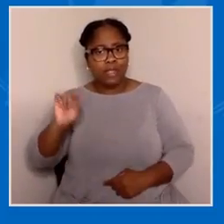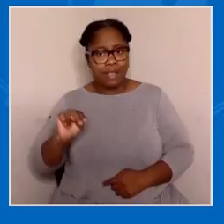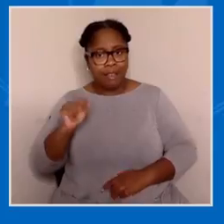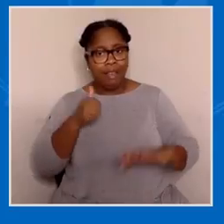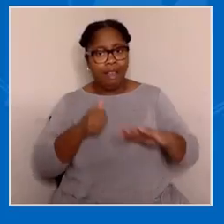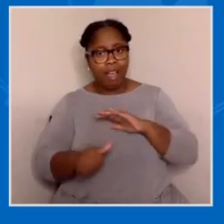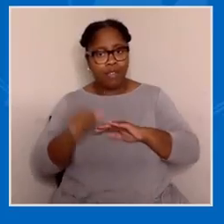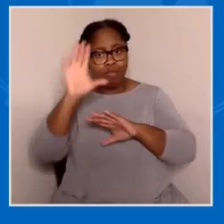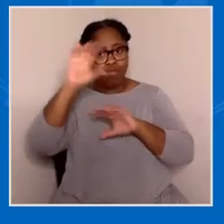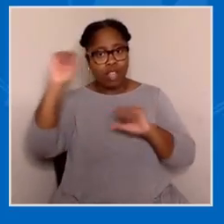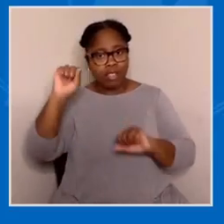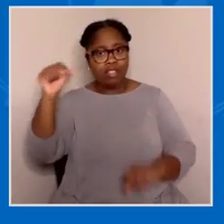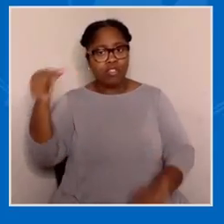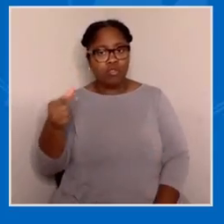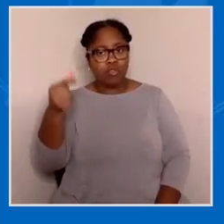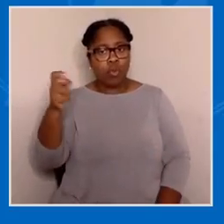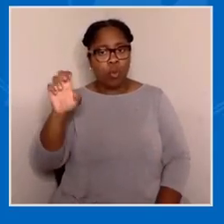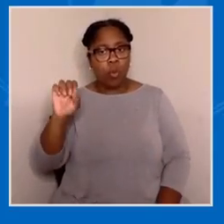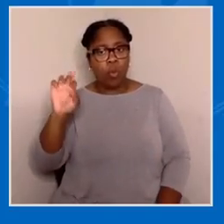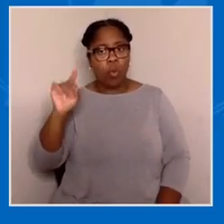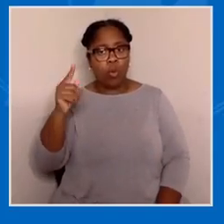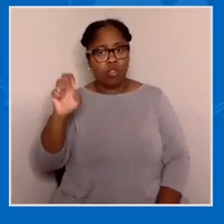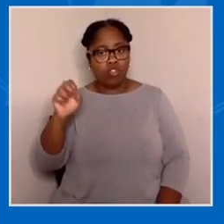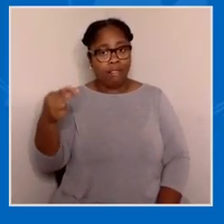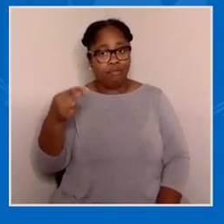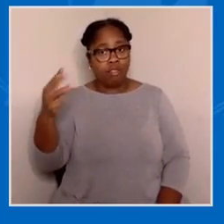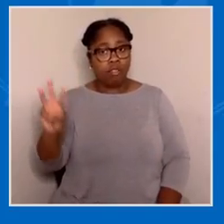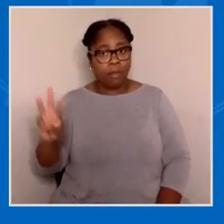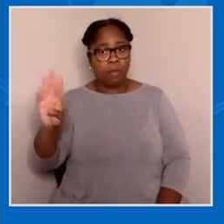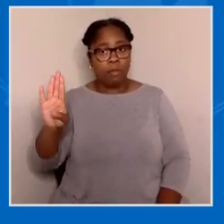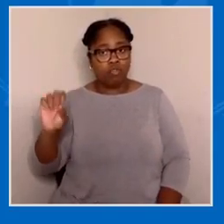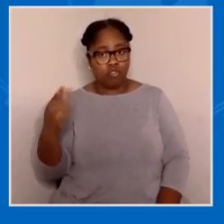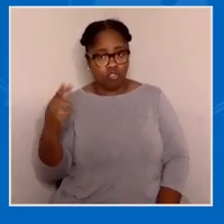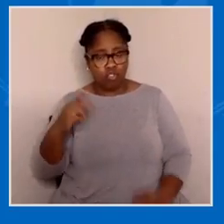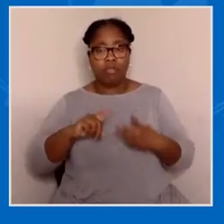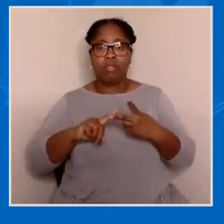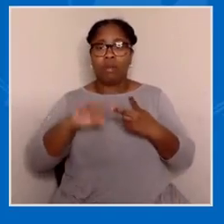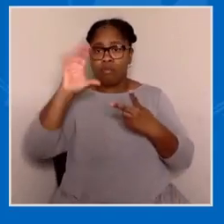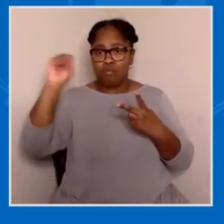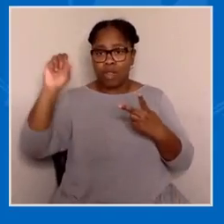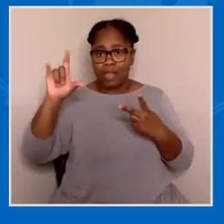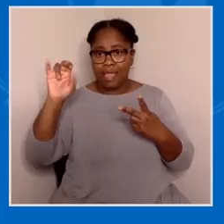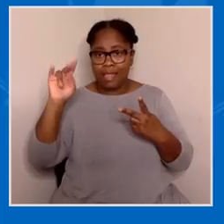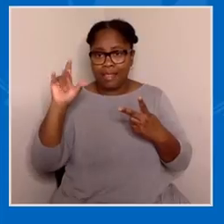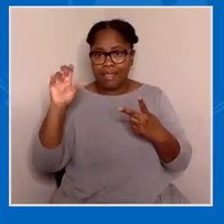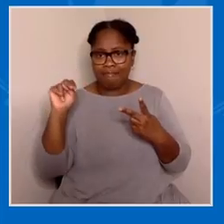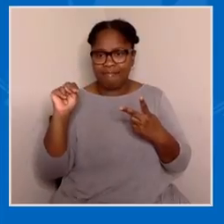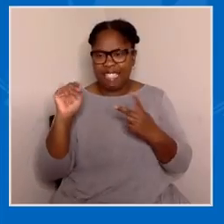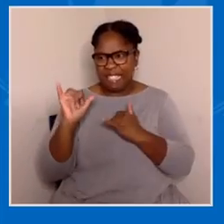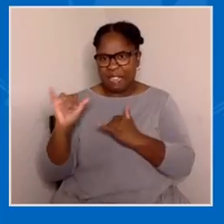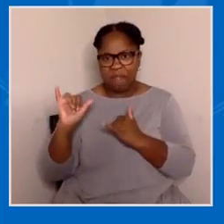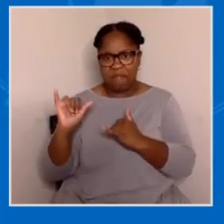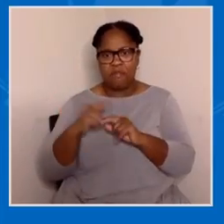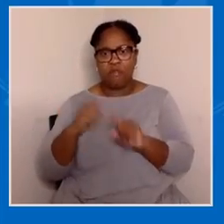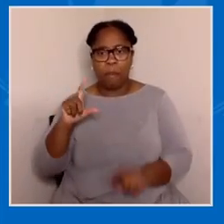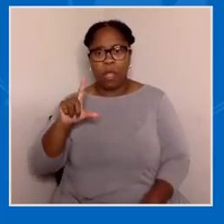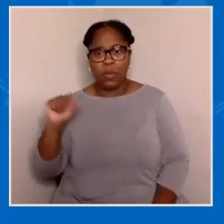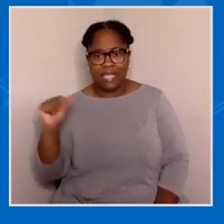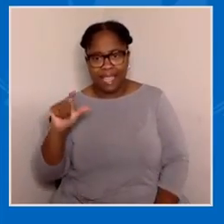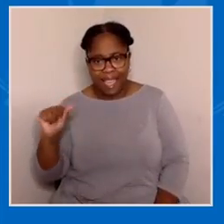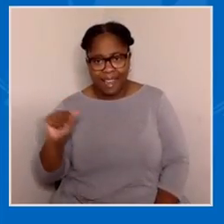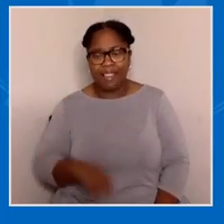George H.W. Bush and President Clinton, and who was also from Louisiana. He told me